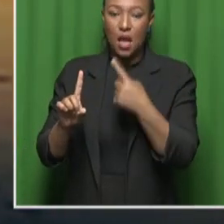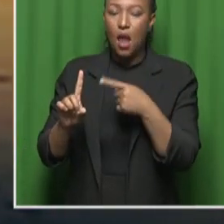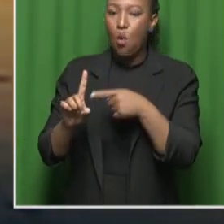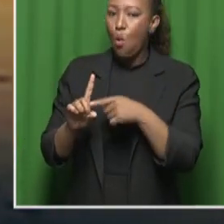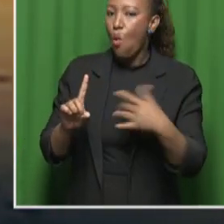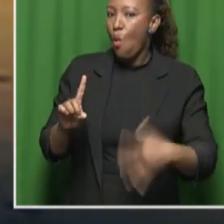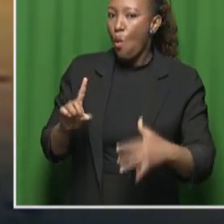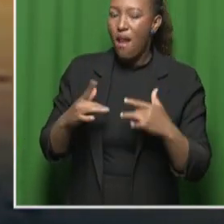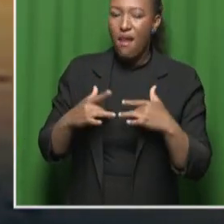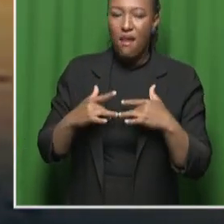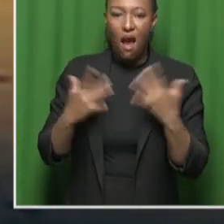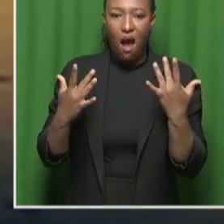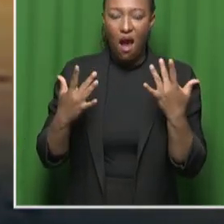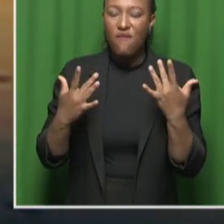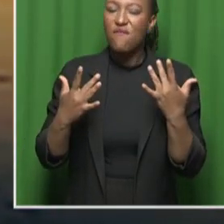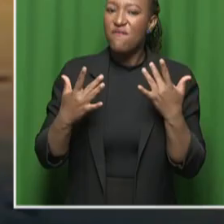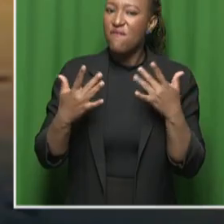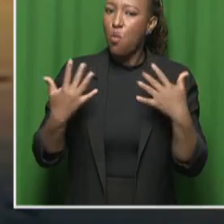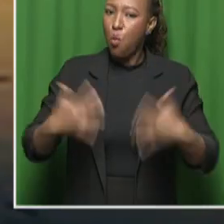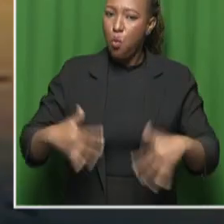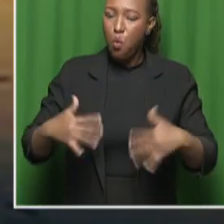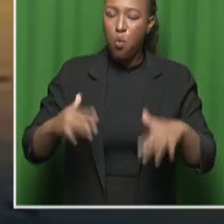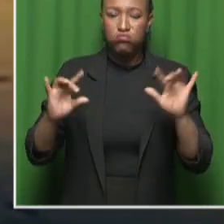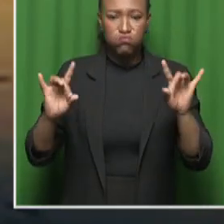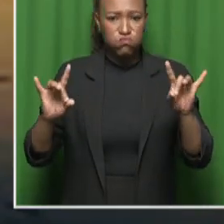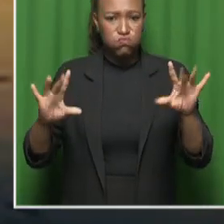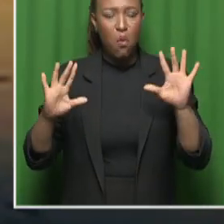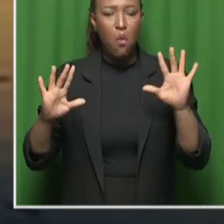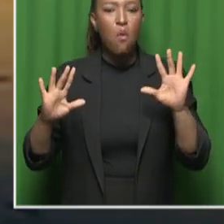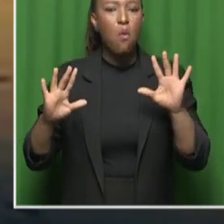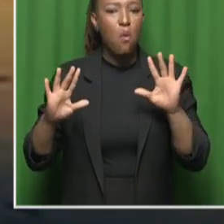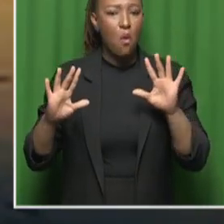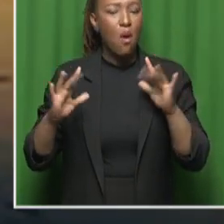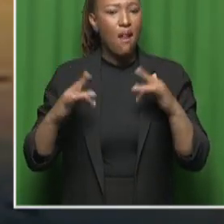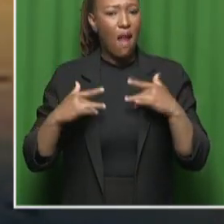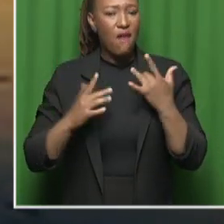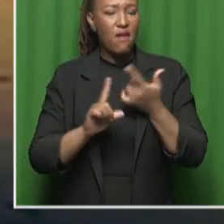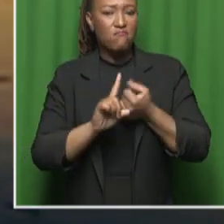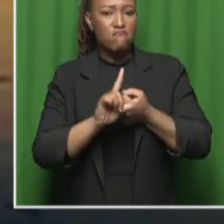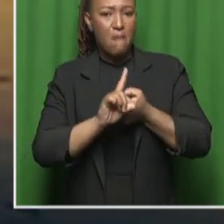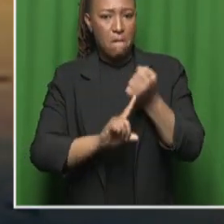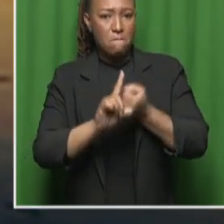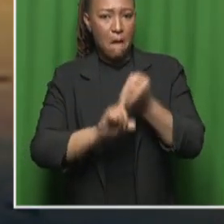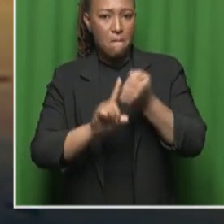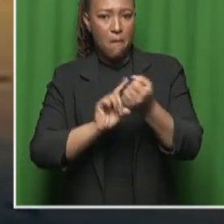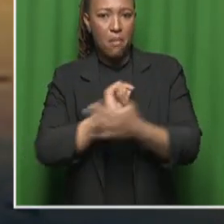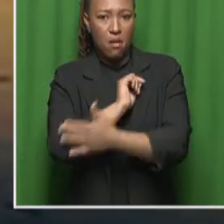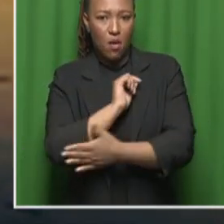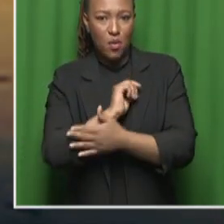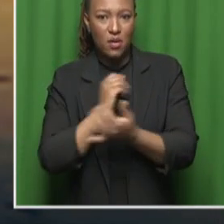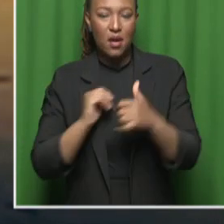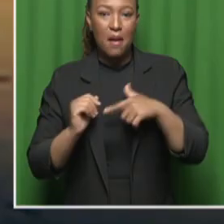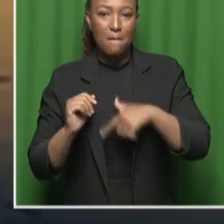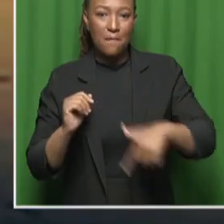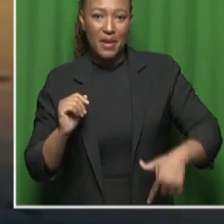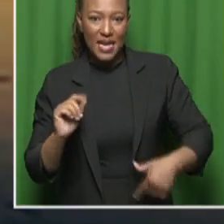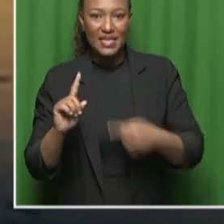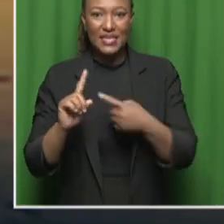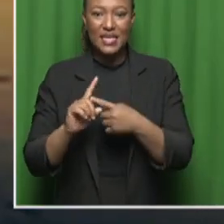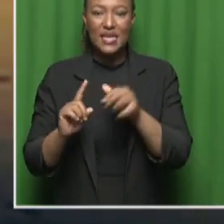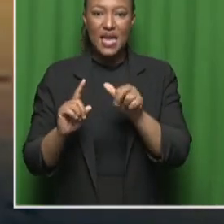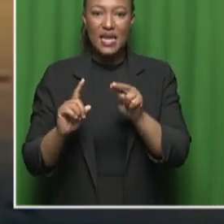sacrifice, dedication and selfless service to the people of South Africa. And for more on this story, we joined virtually by President of the ANC Veterans League,